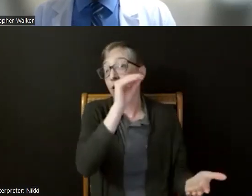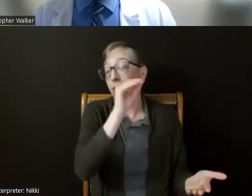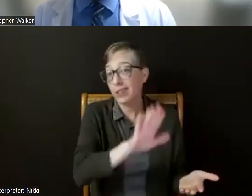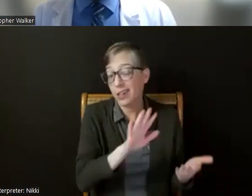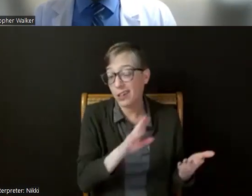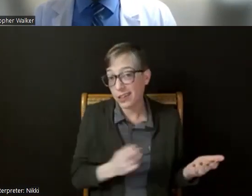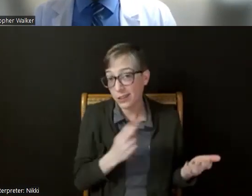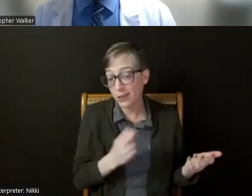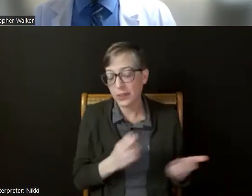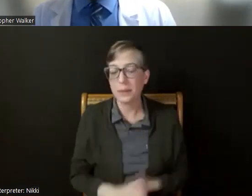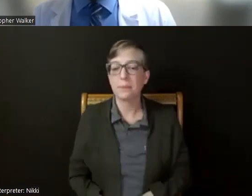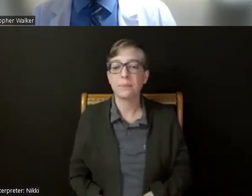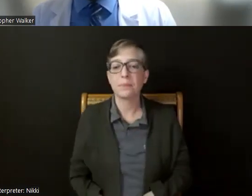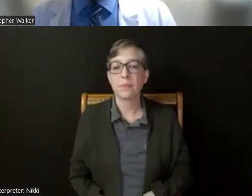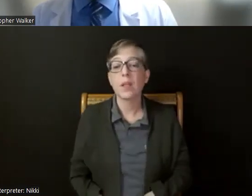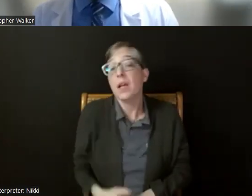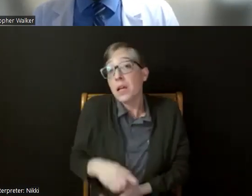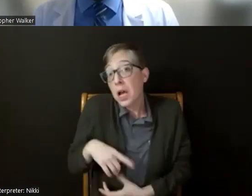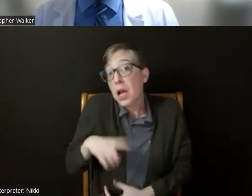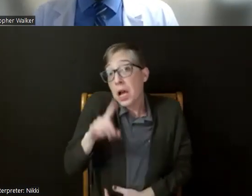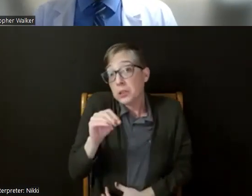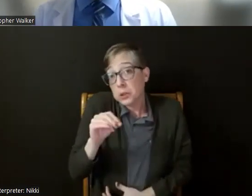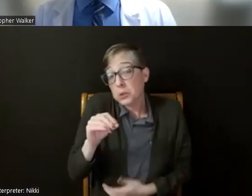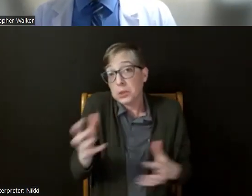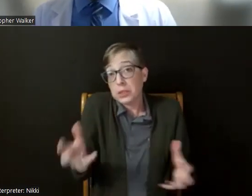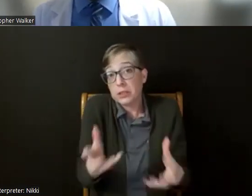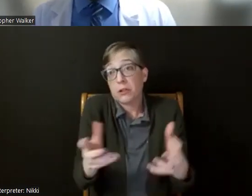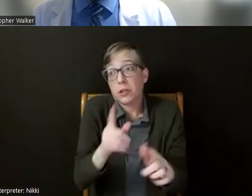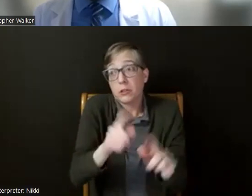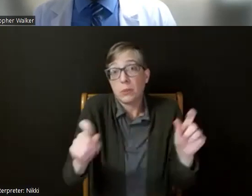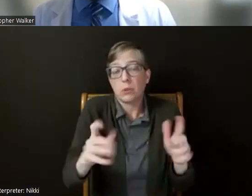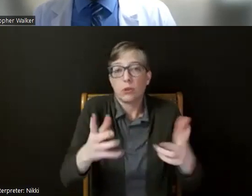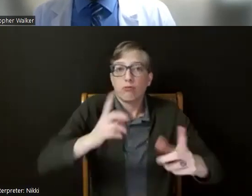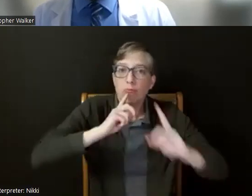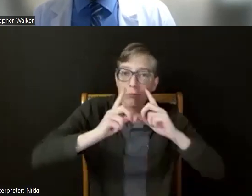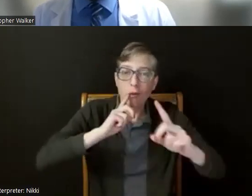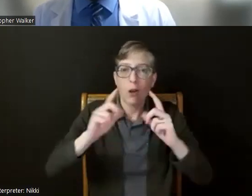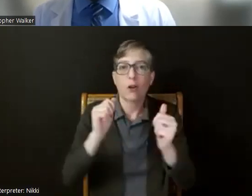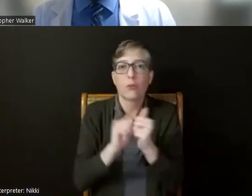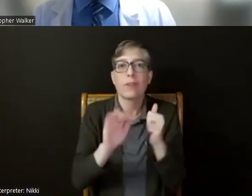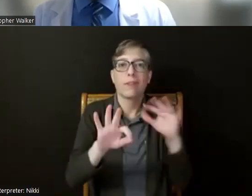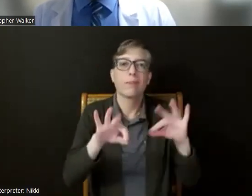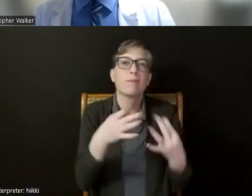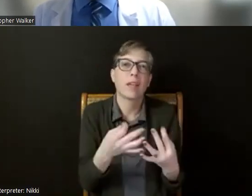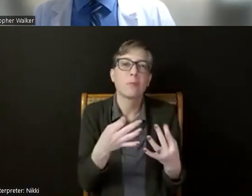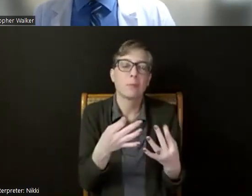try to be engaged with their family members, and certainly as it relates to their medical health.